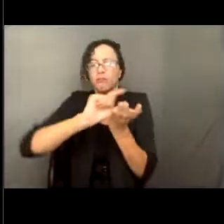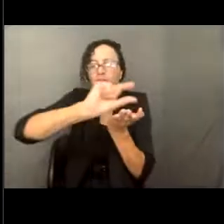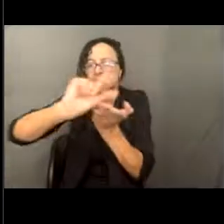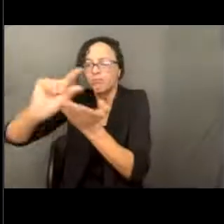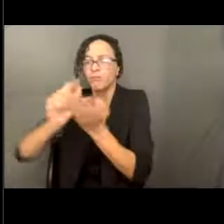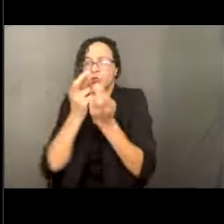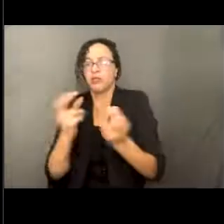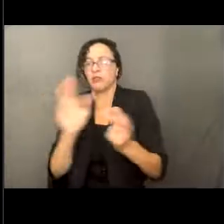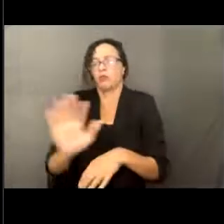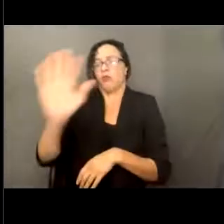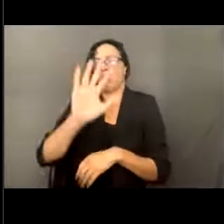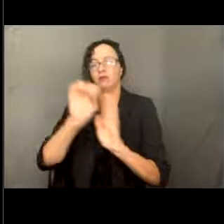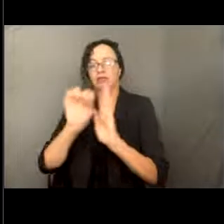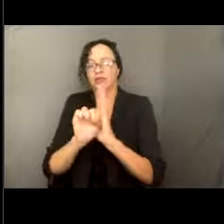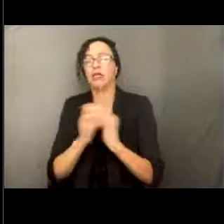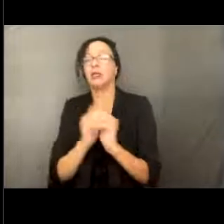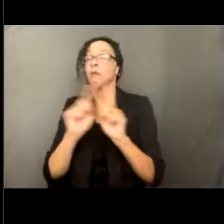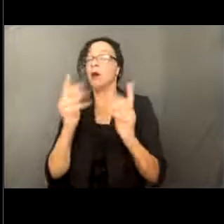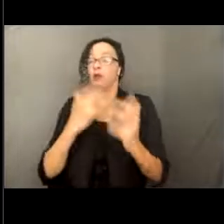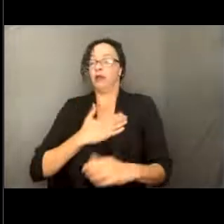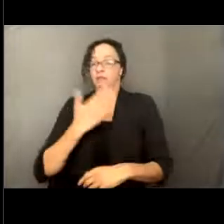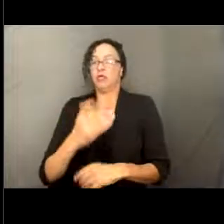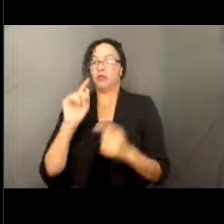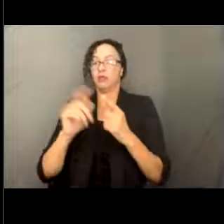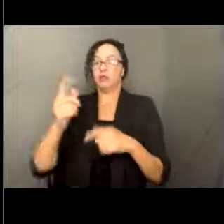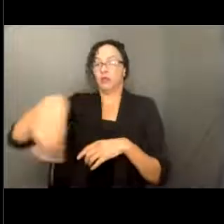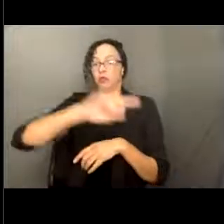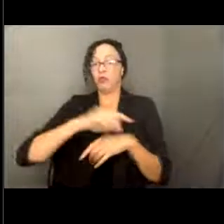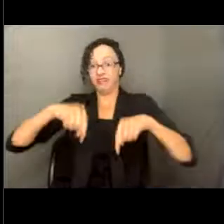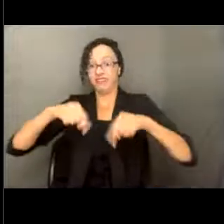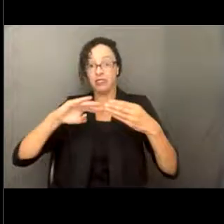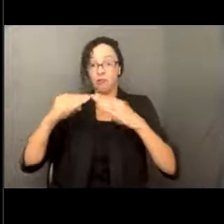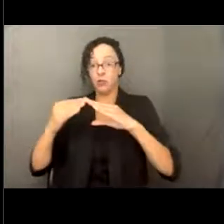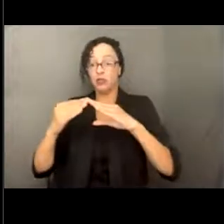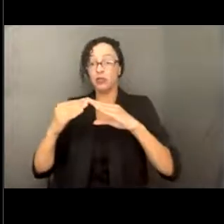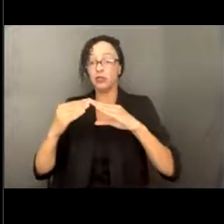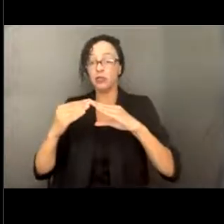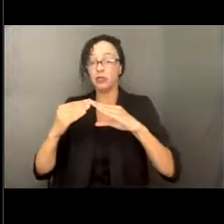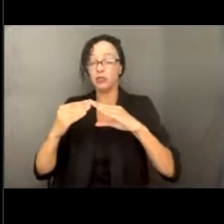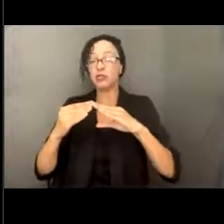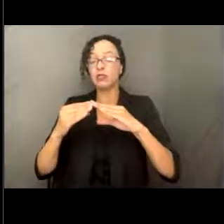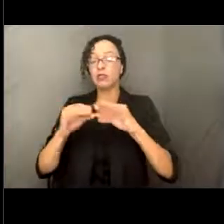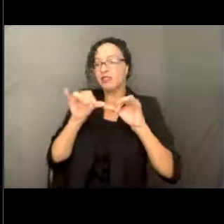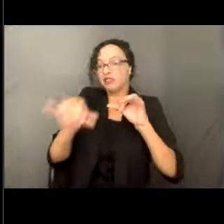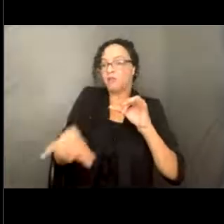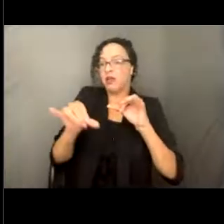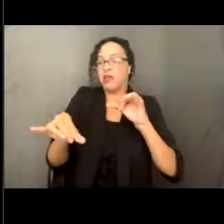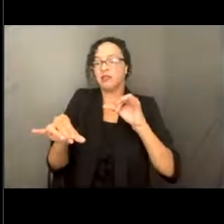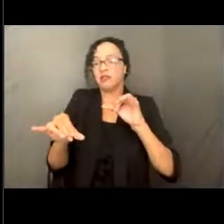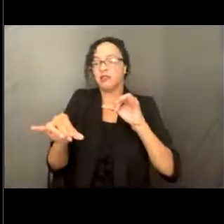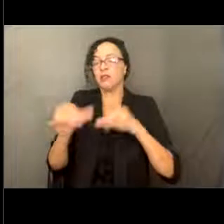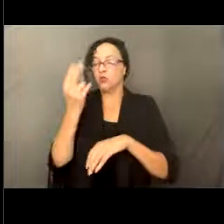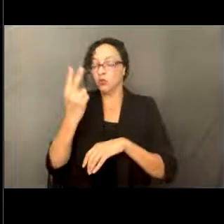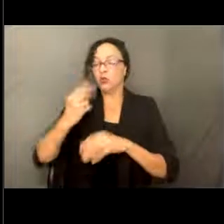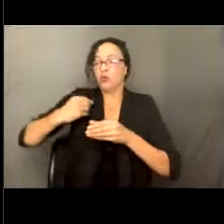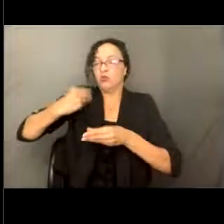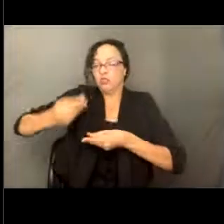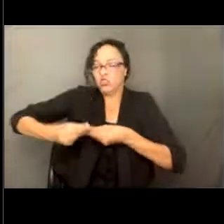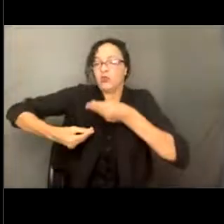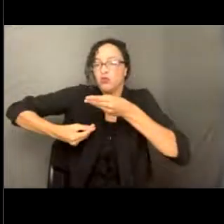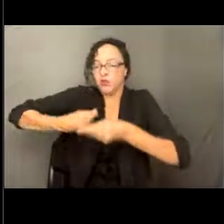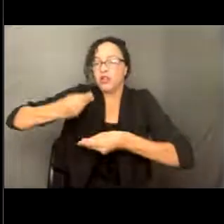to you that this is a community who has spent 2 generations in gridlock.